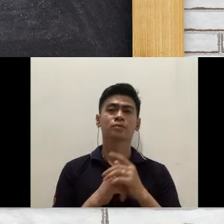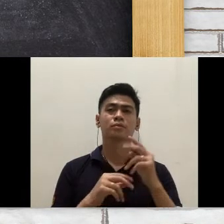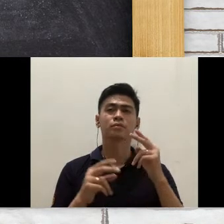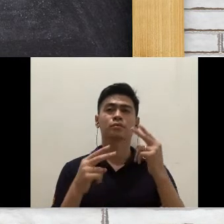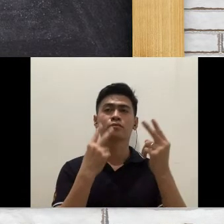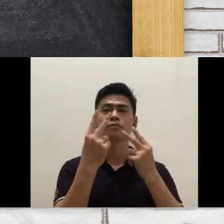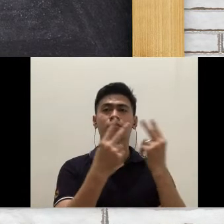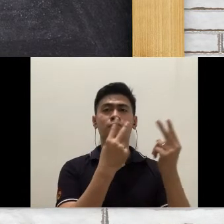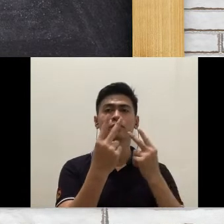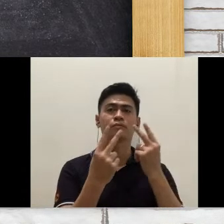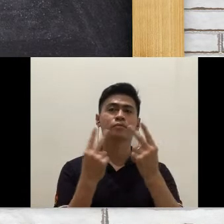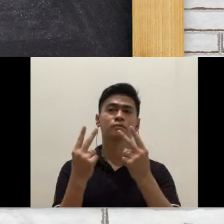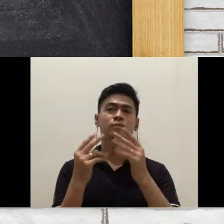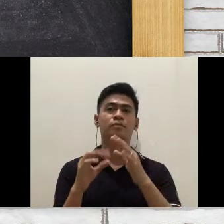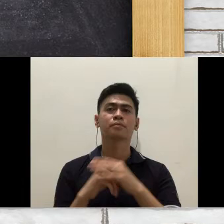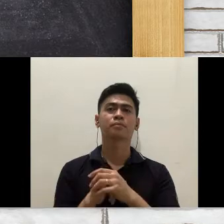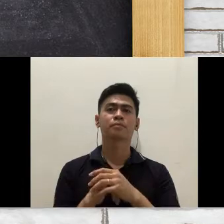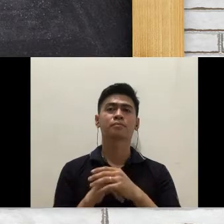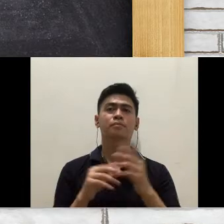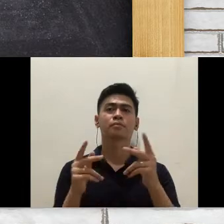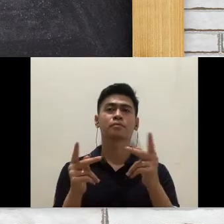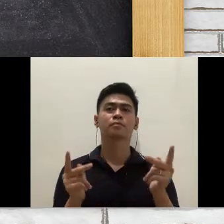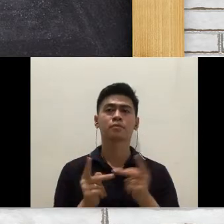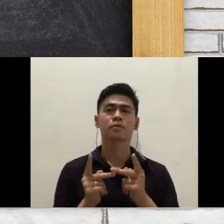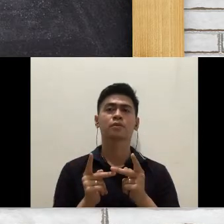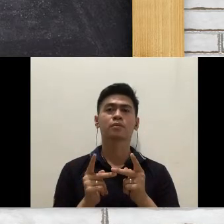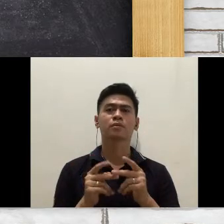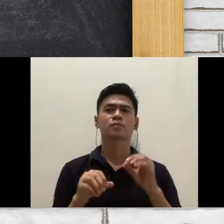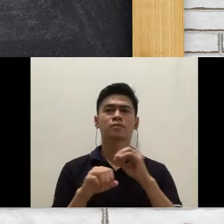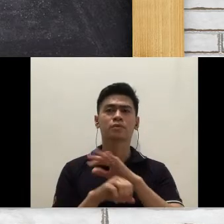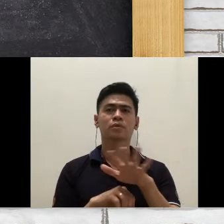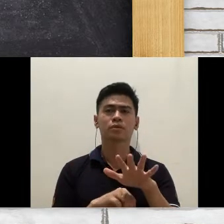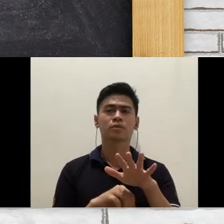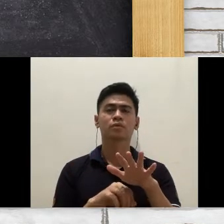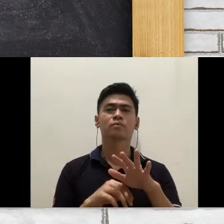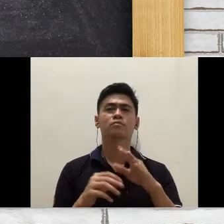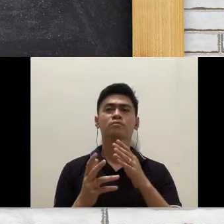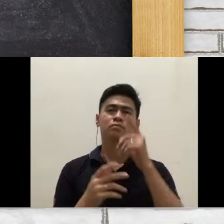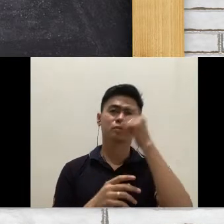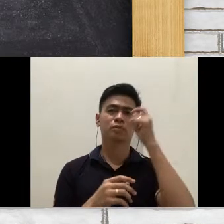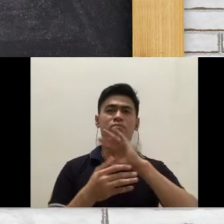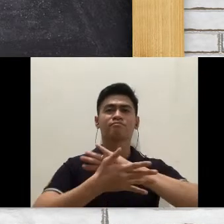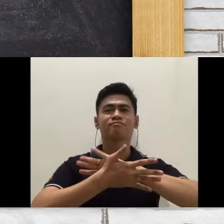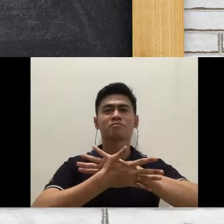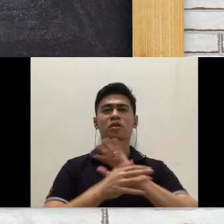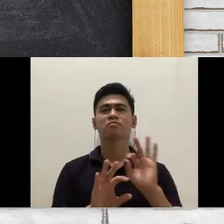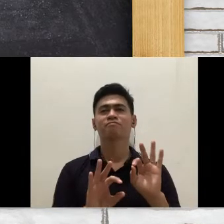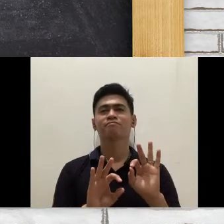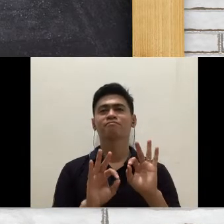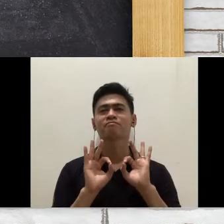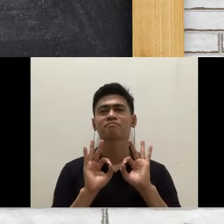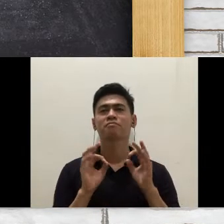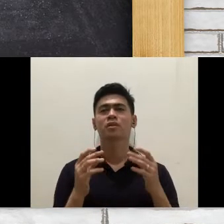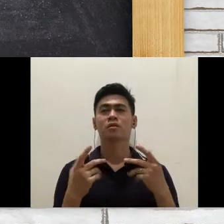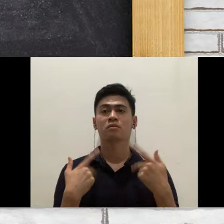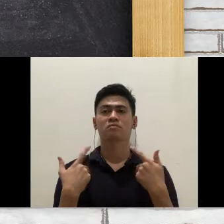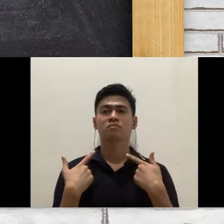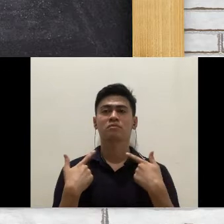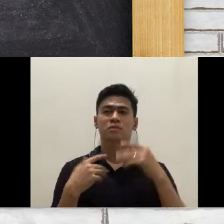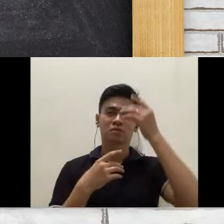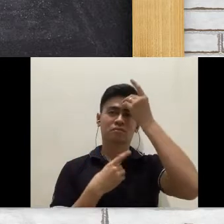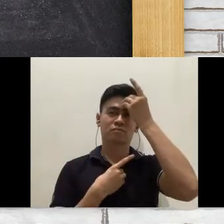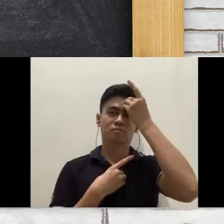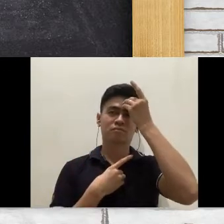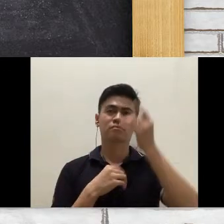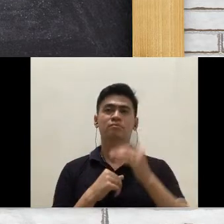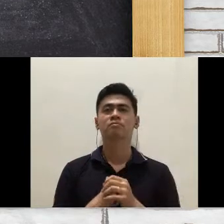people stay at home for fear of contracting the disease.